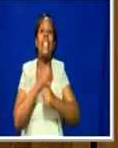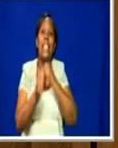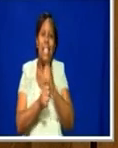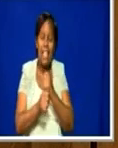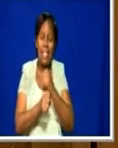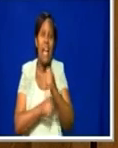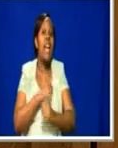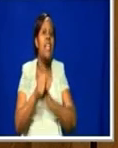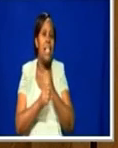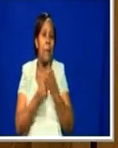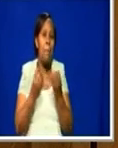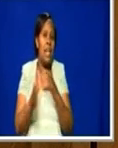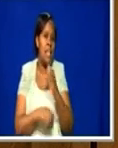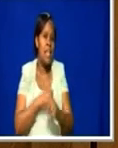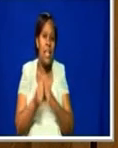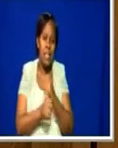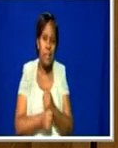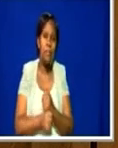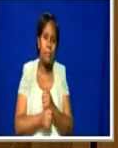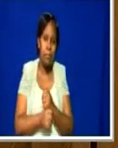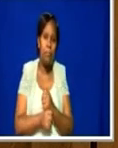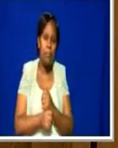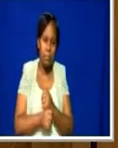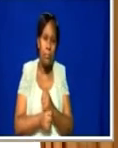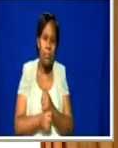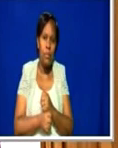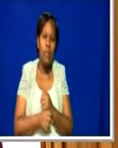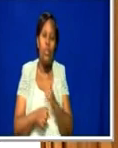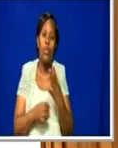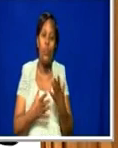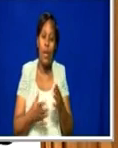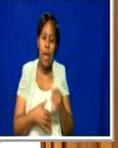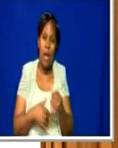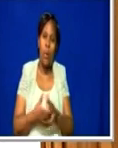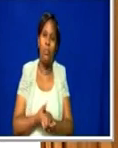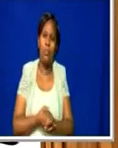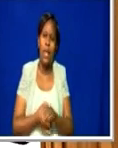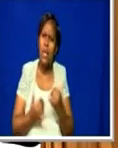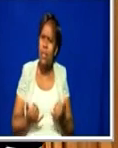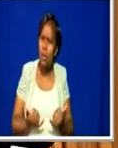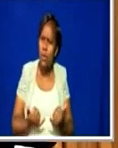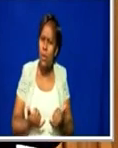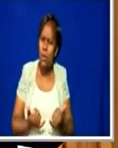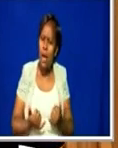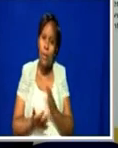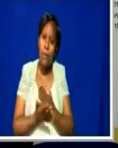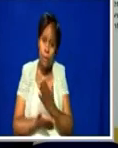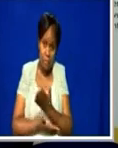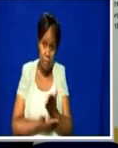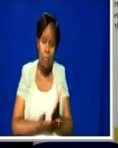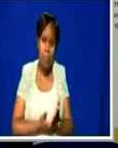Earth years. Earth years. Yes, Oh, Earth wow. years. Oh, yeah, Earth years. Yeah. Yes. Because you're measuring from where we are now. Yes. Yes. Now, apart from this,